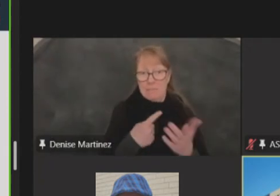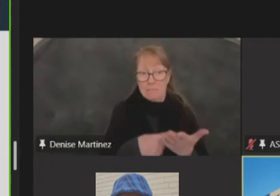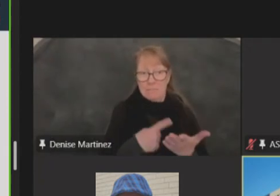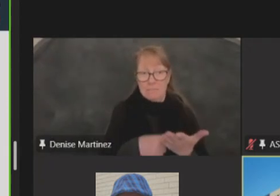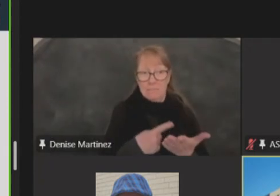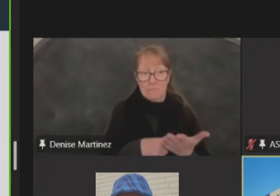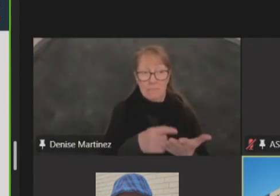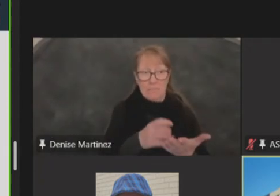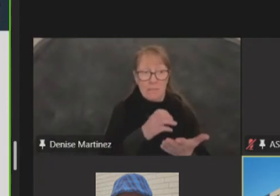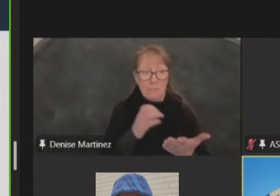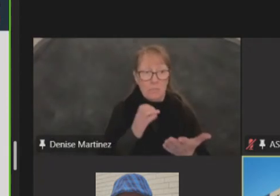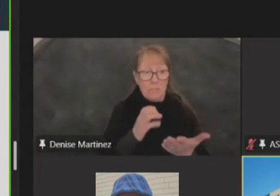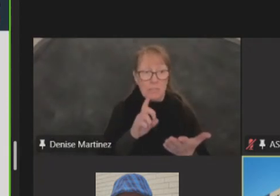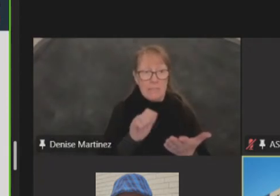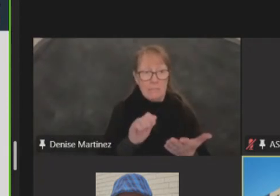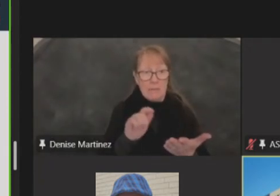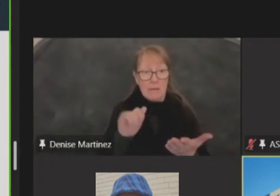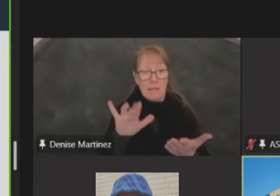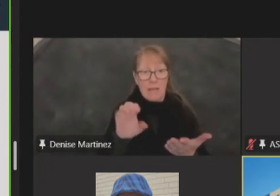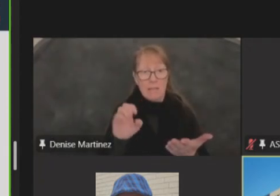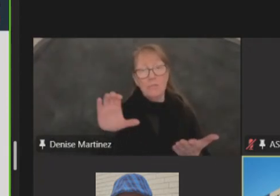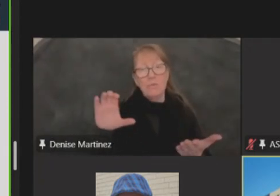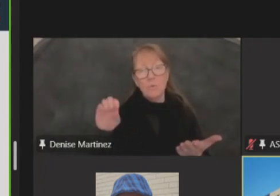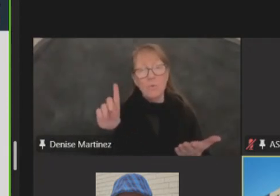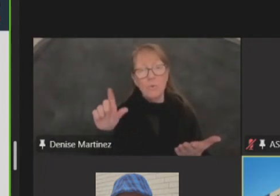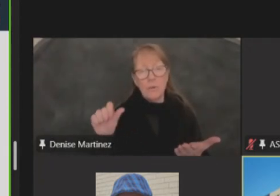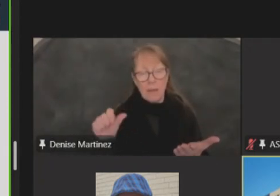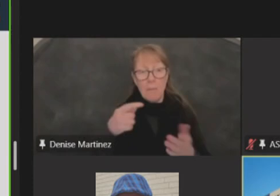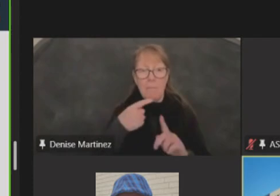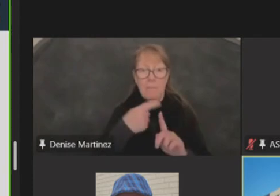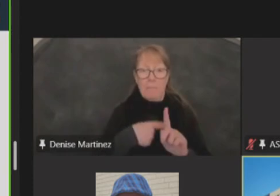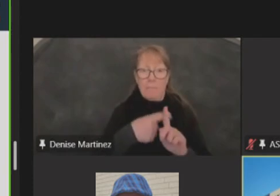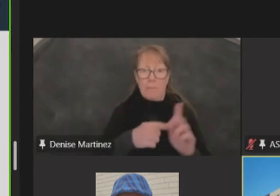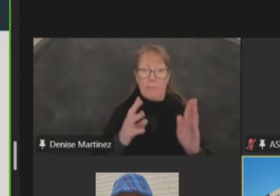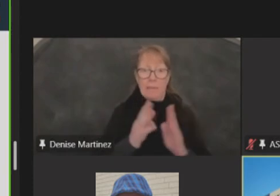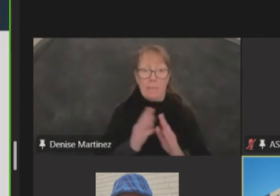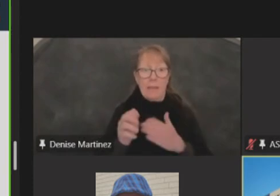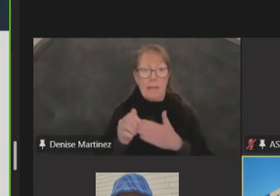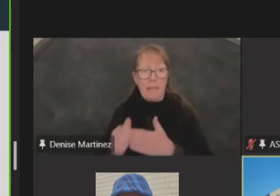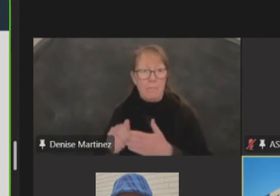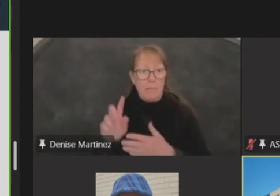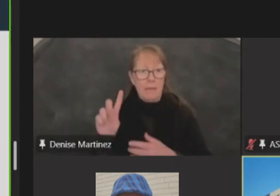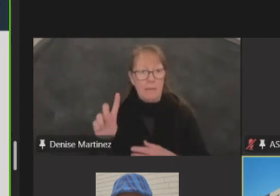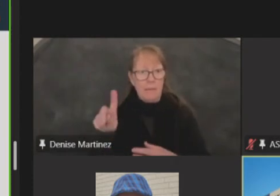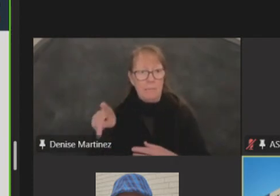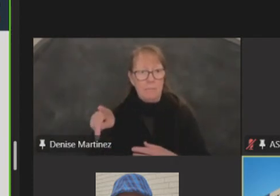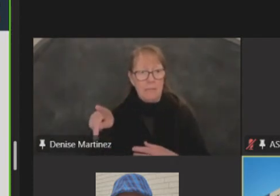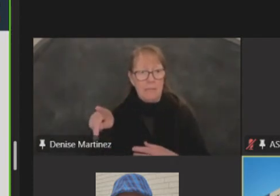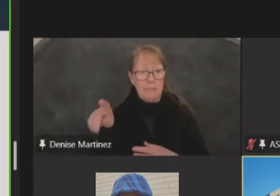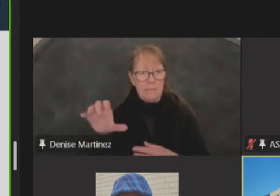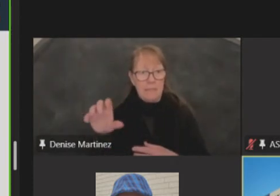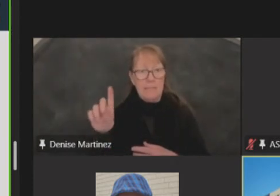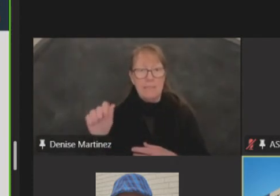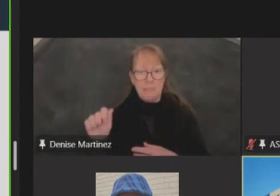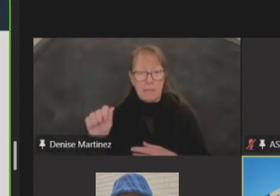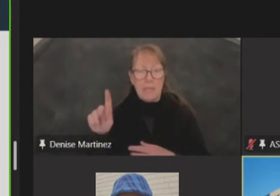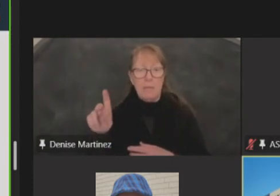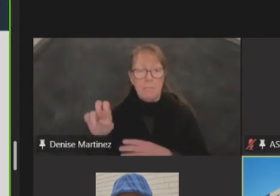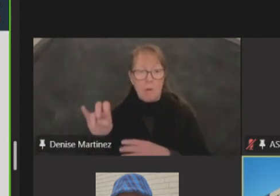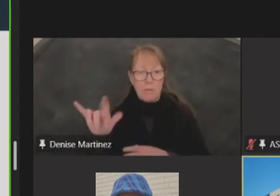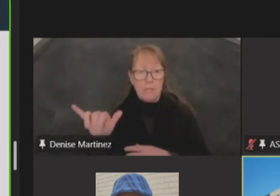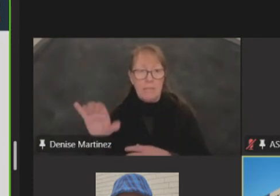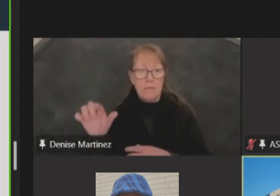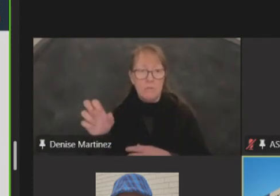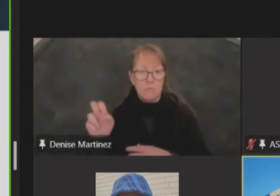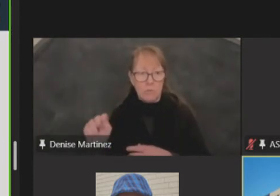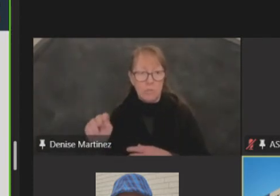or CODA. These are monthly meetings led by the Disability Policy Consortium, and they come from